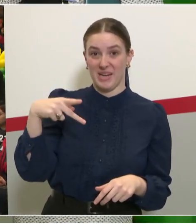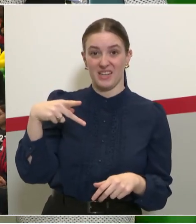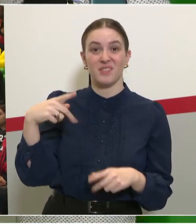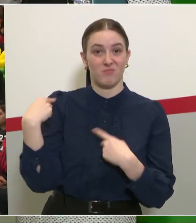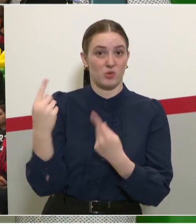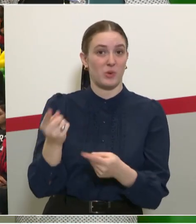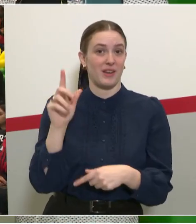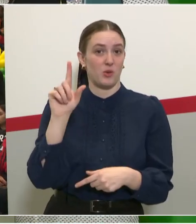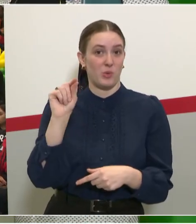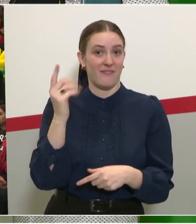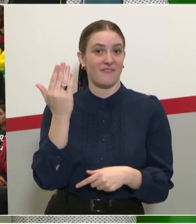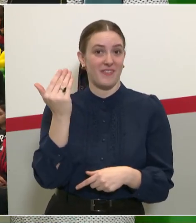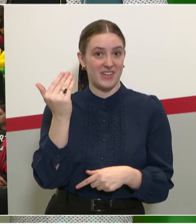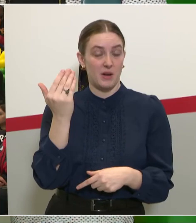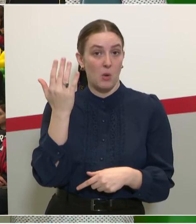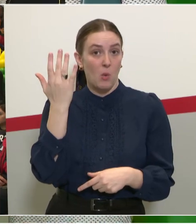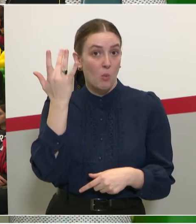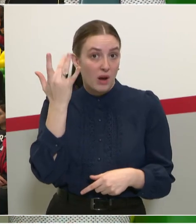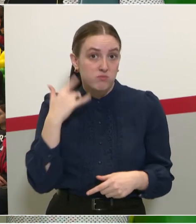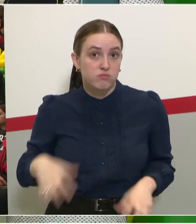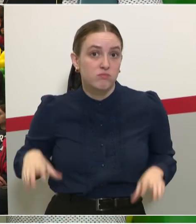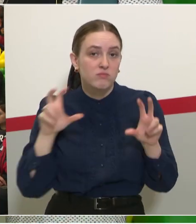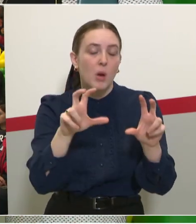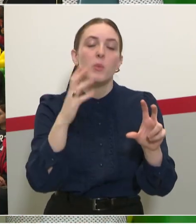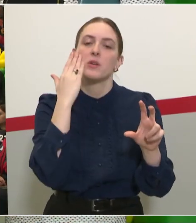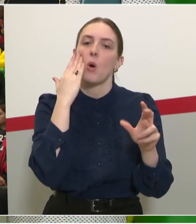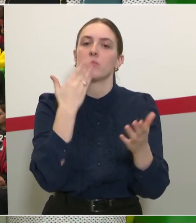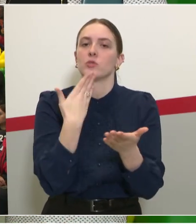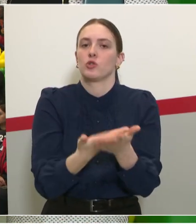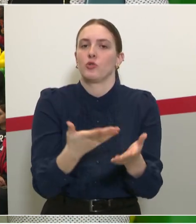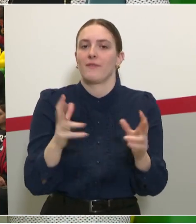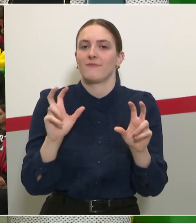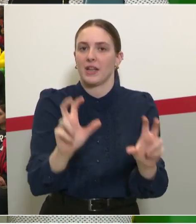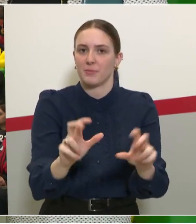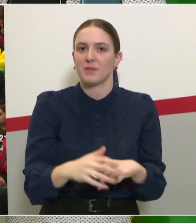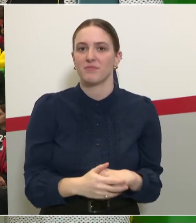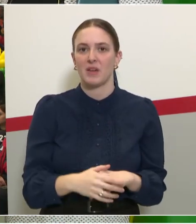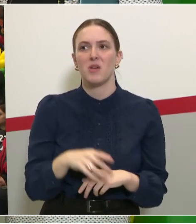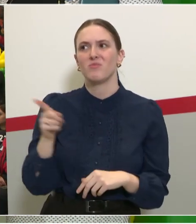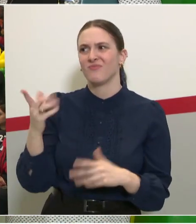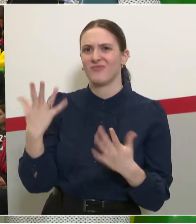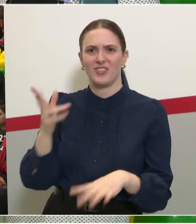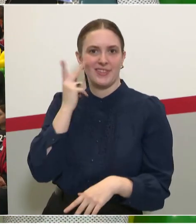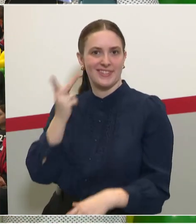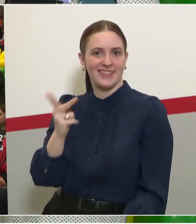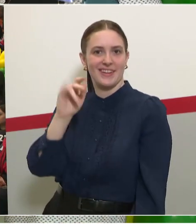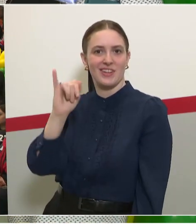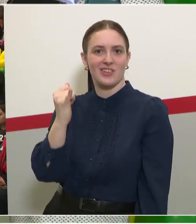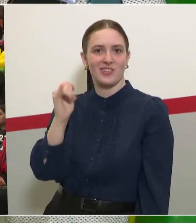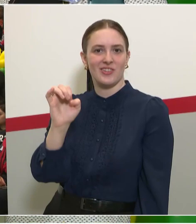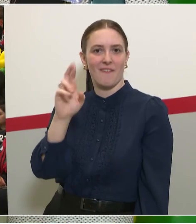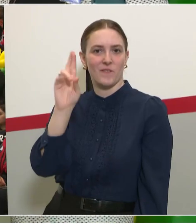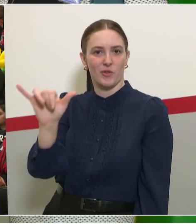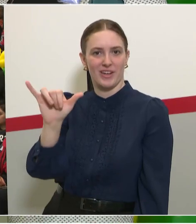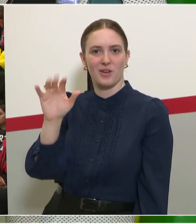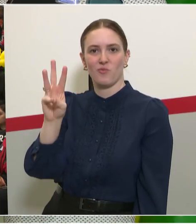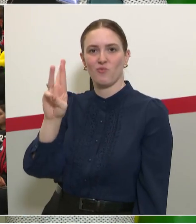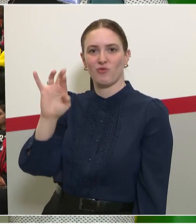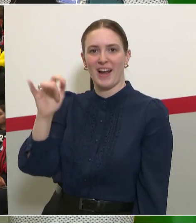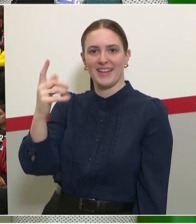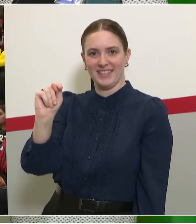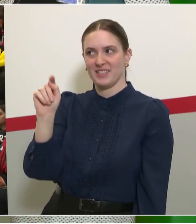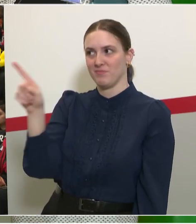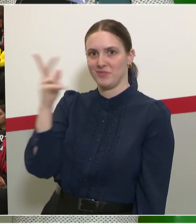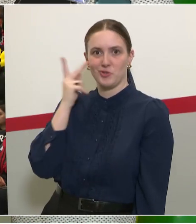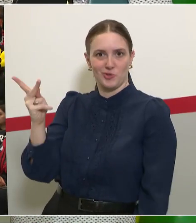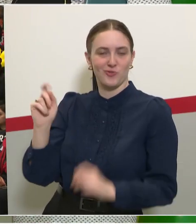because we know it's a good investment. You saw Jeffrey Wright on the screen, a wonderful